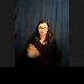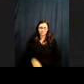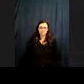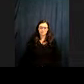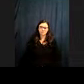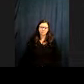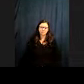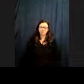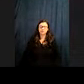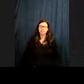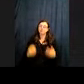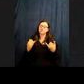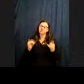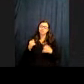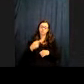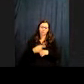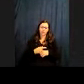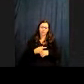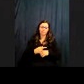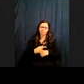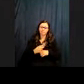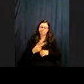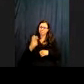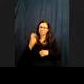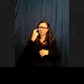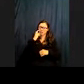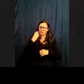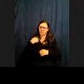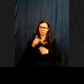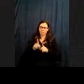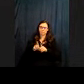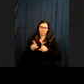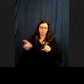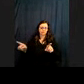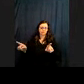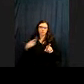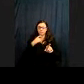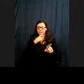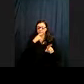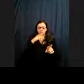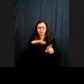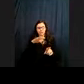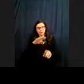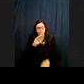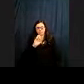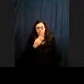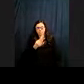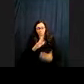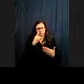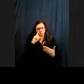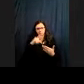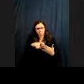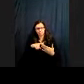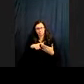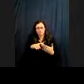Still today, blinded at the crossroads, the desert monks might recognize for what it